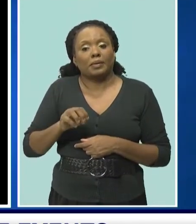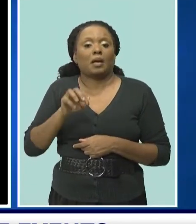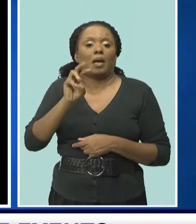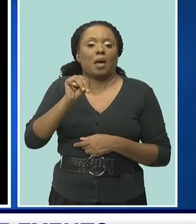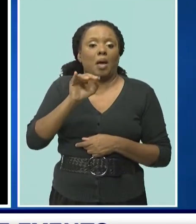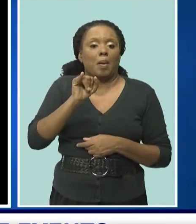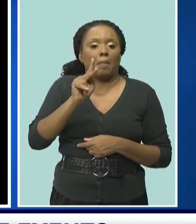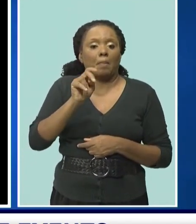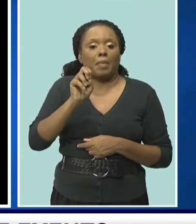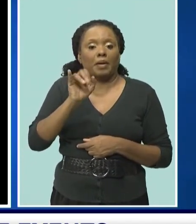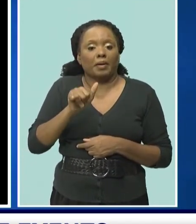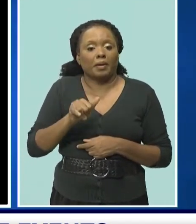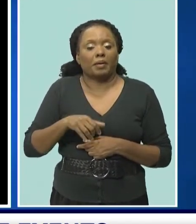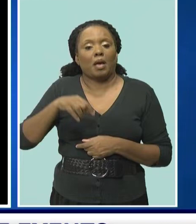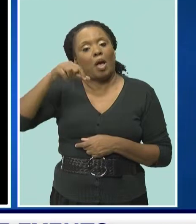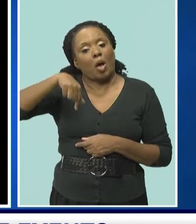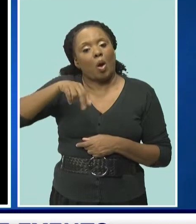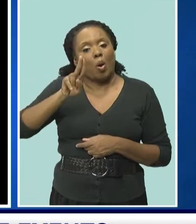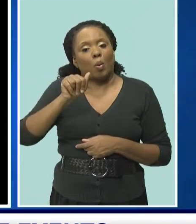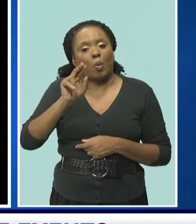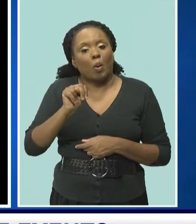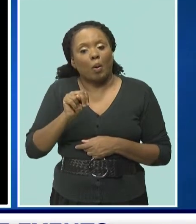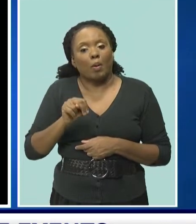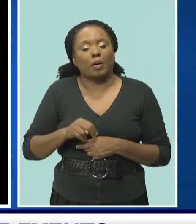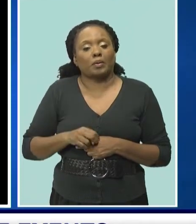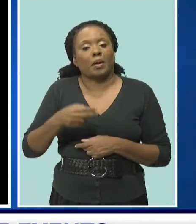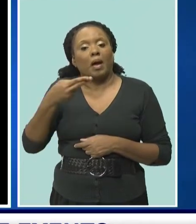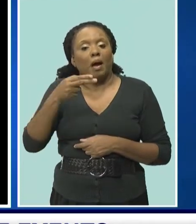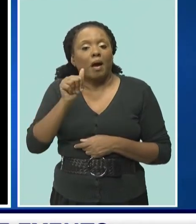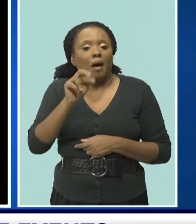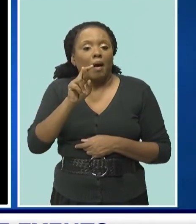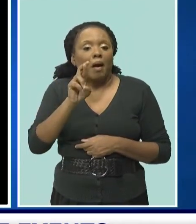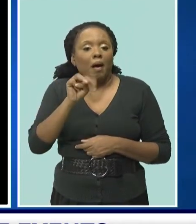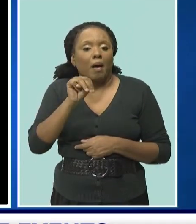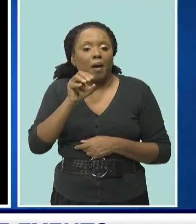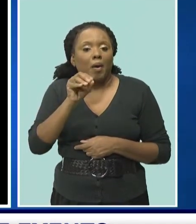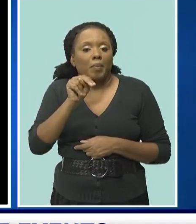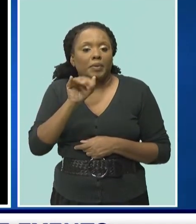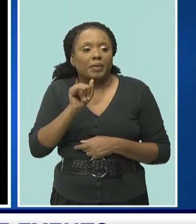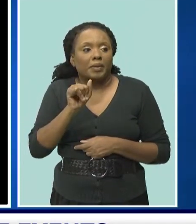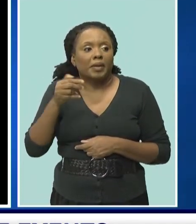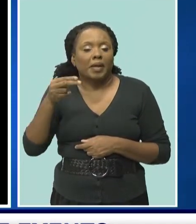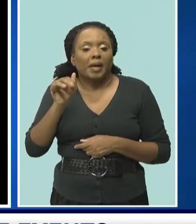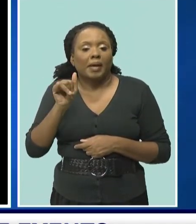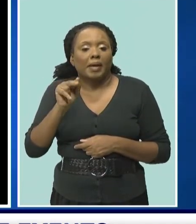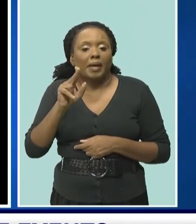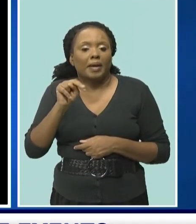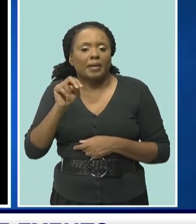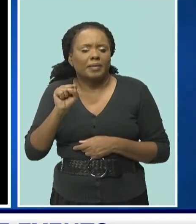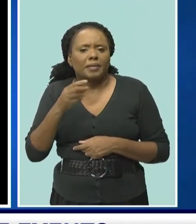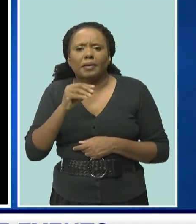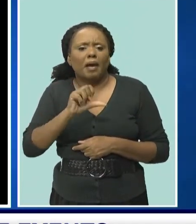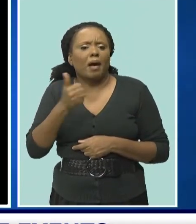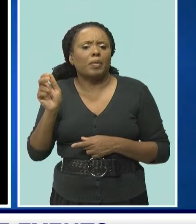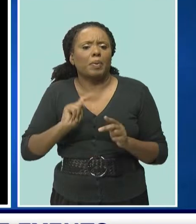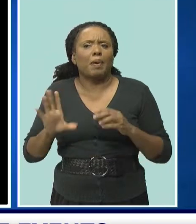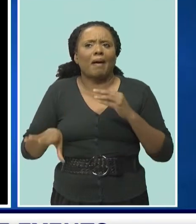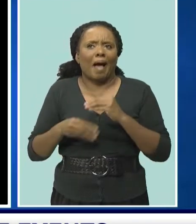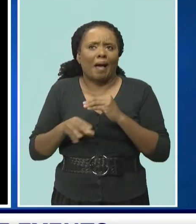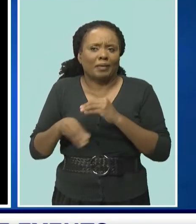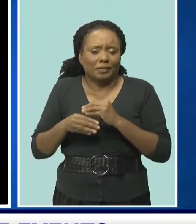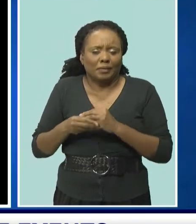Sunrock, Kwan, Harmony Haynes, and others. And we're adding artists as we speak. And that will be a